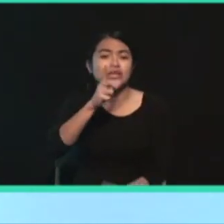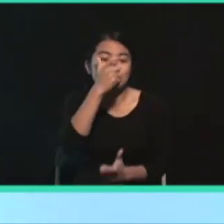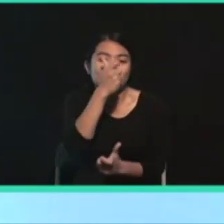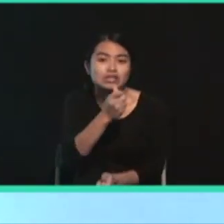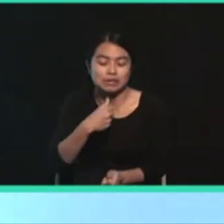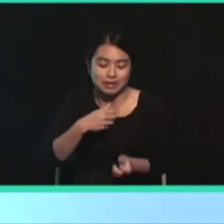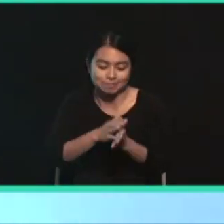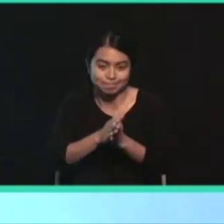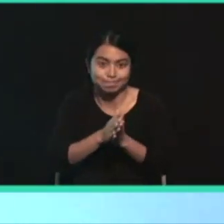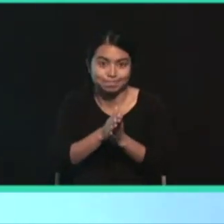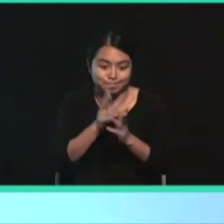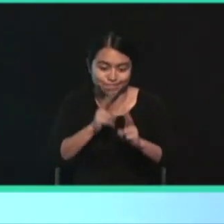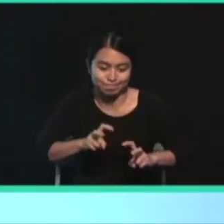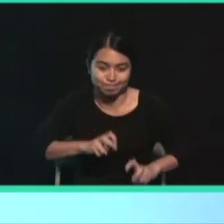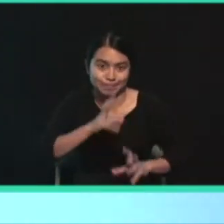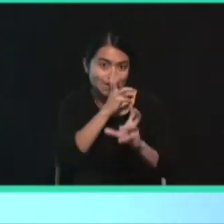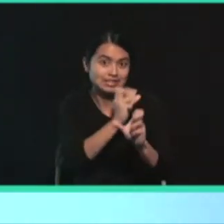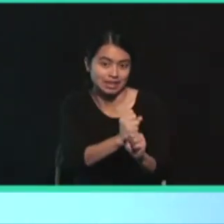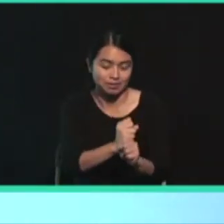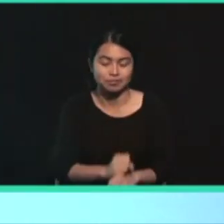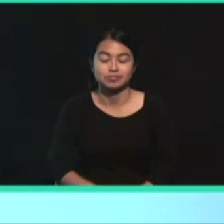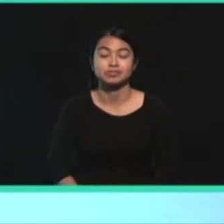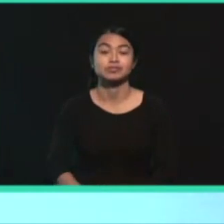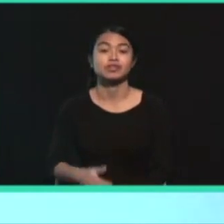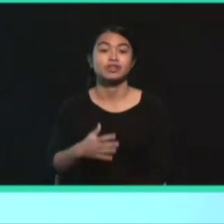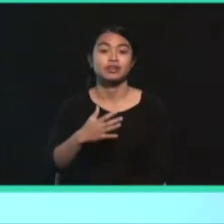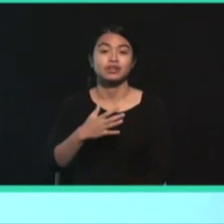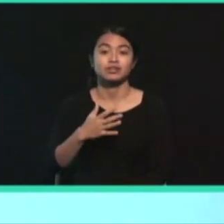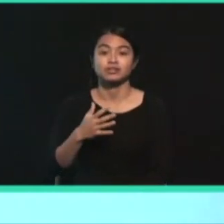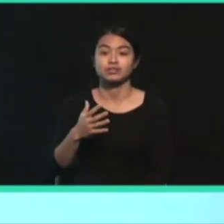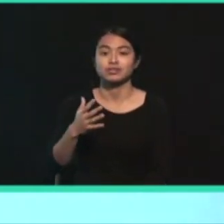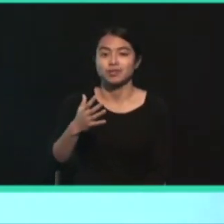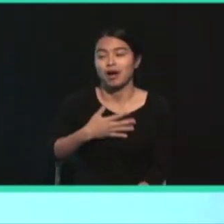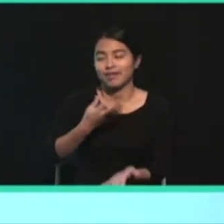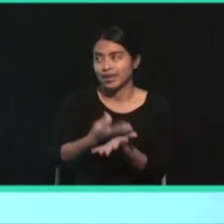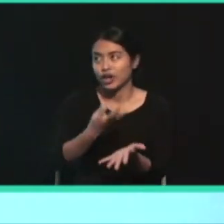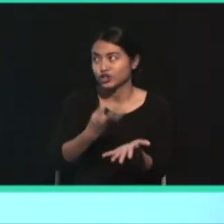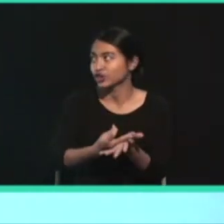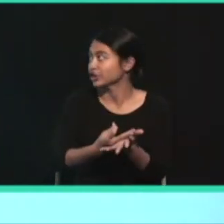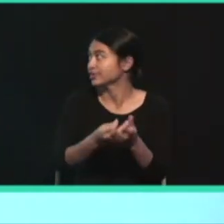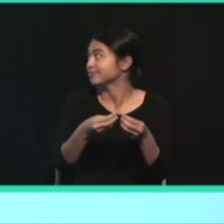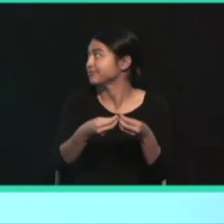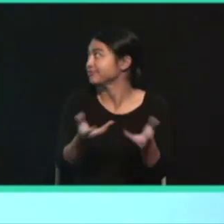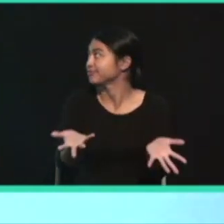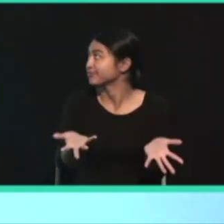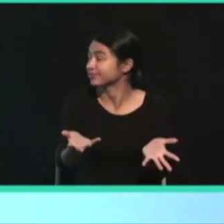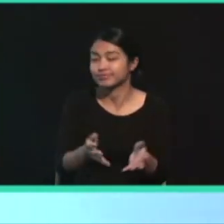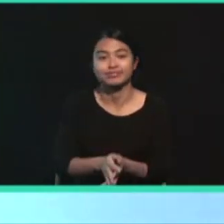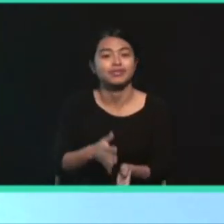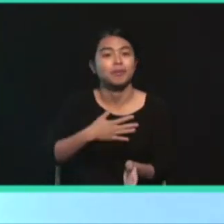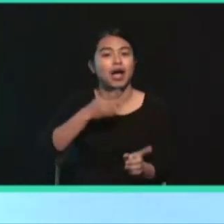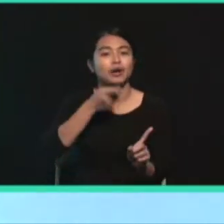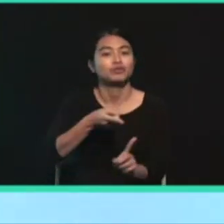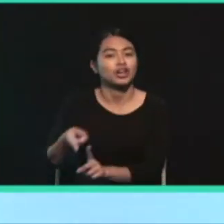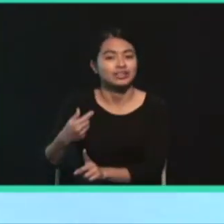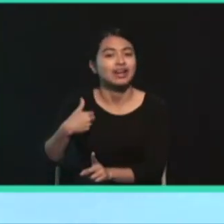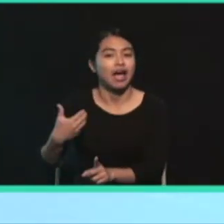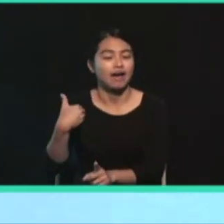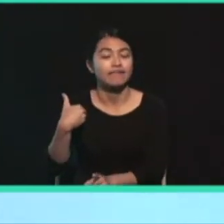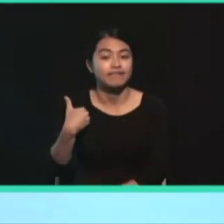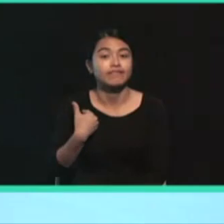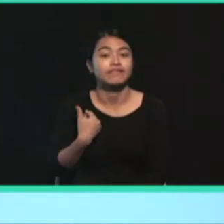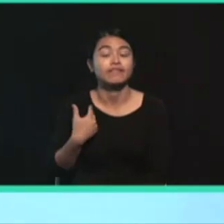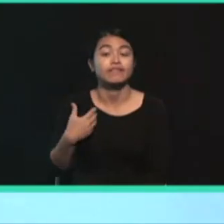you about this topic. These are my financial disclosures. And these are the objectives that I have. I would like to give you